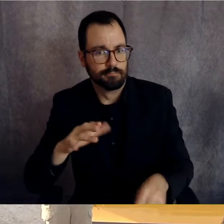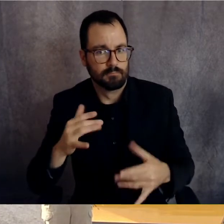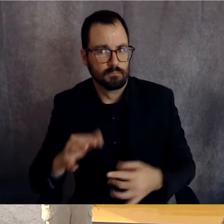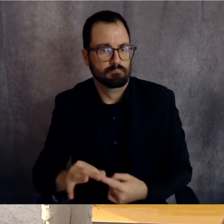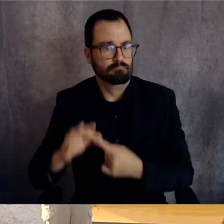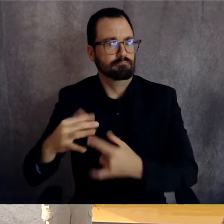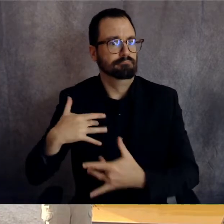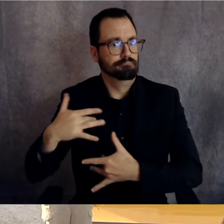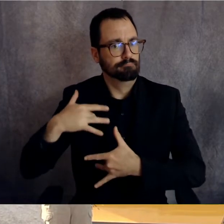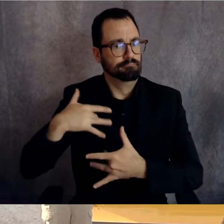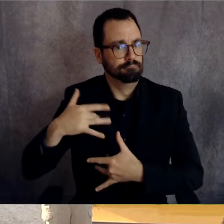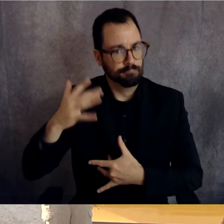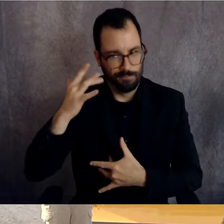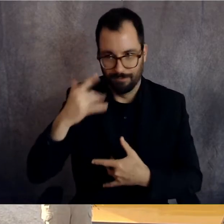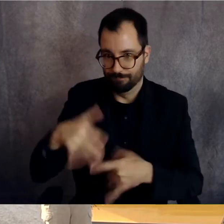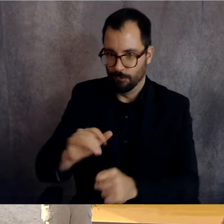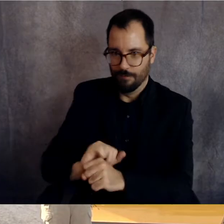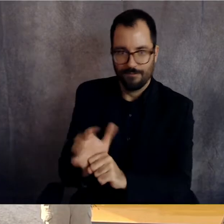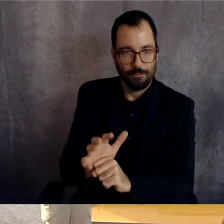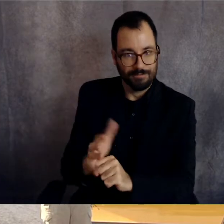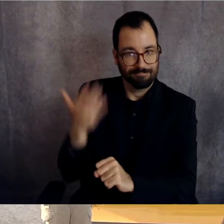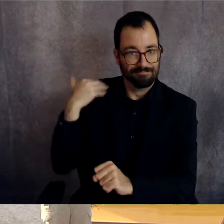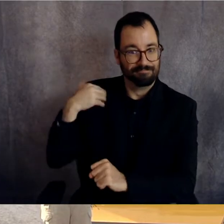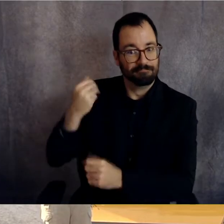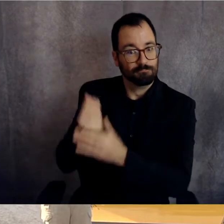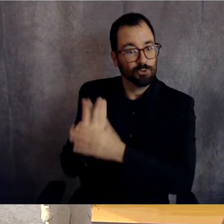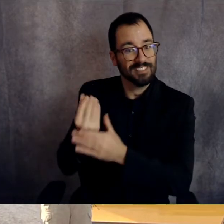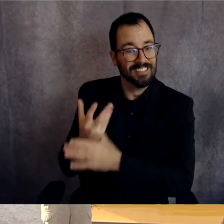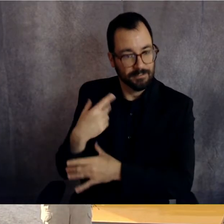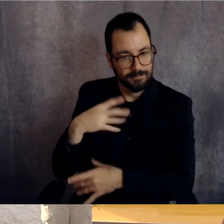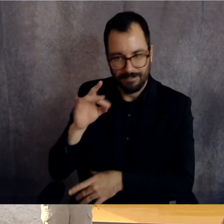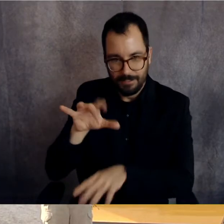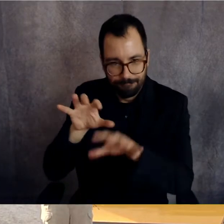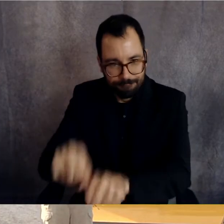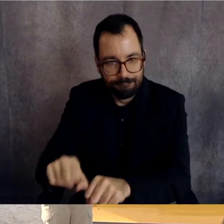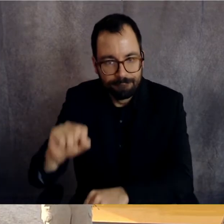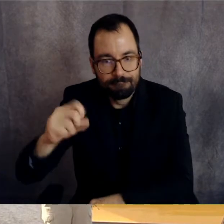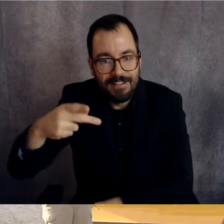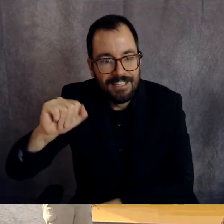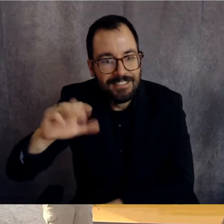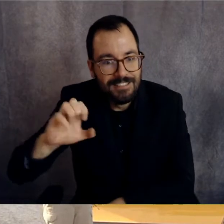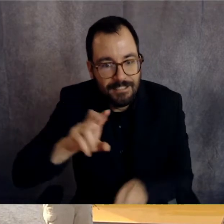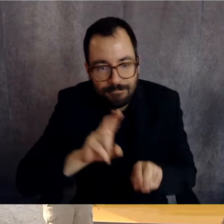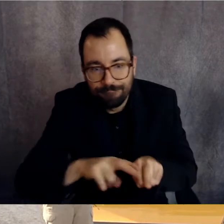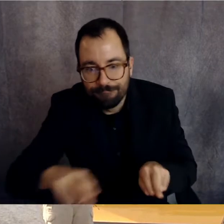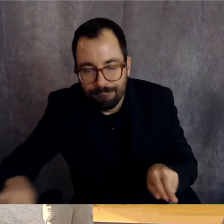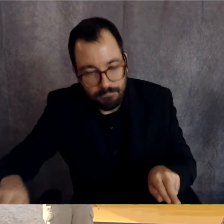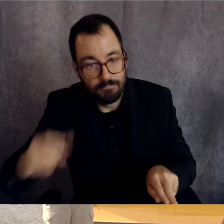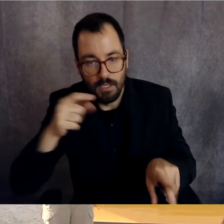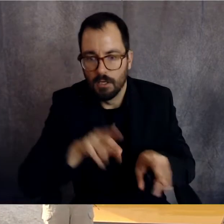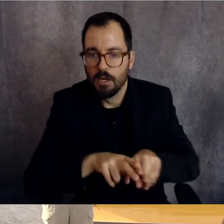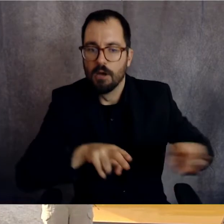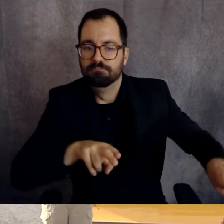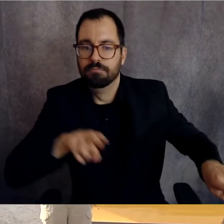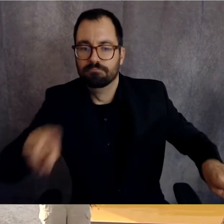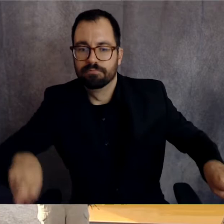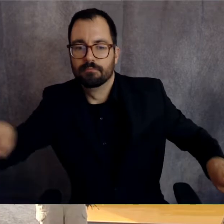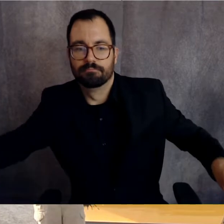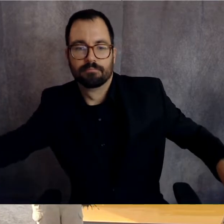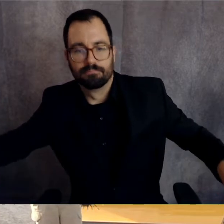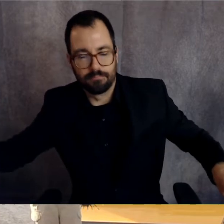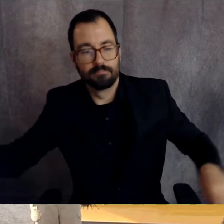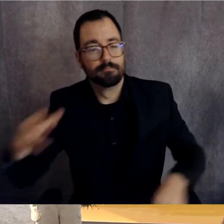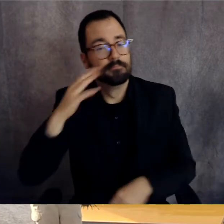COVID-19. In the spring, we secured spaces to allow our shelter providers for adequate social distancing. We dedicated half of the